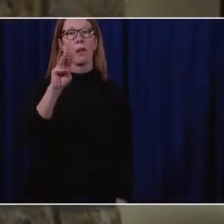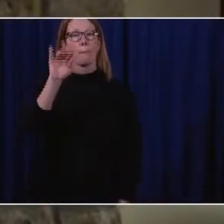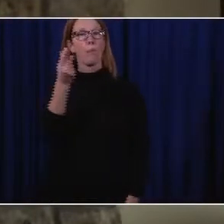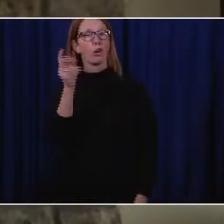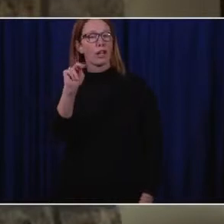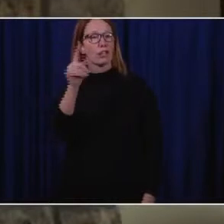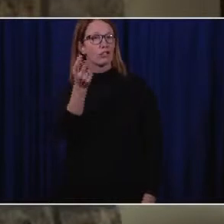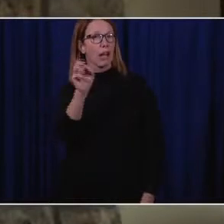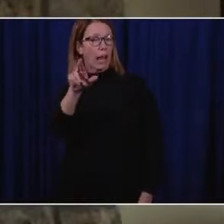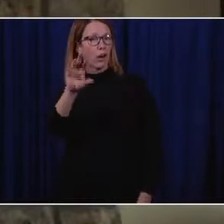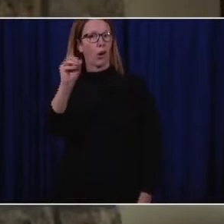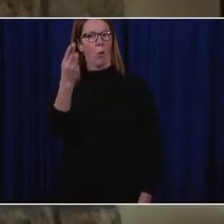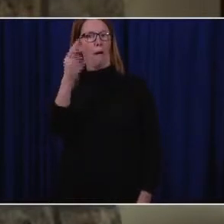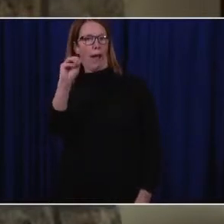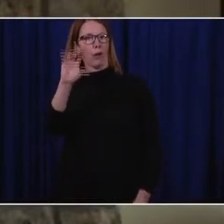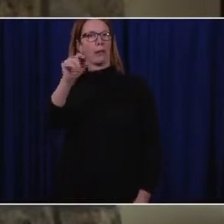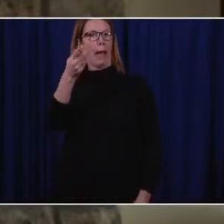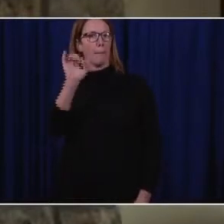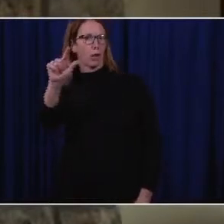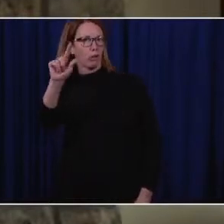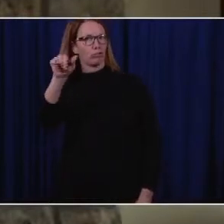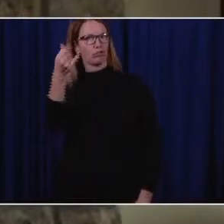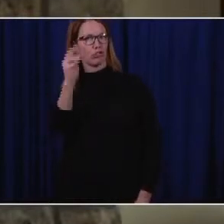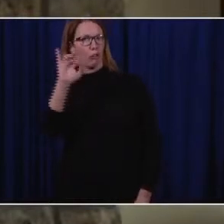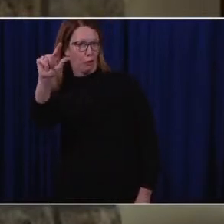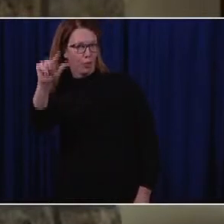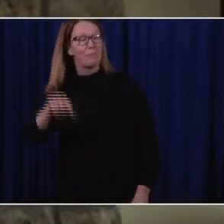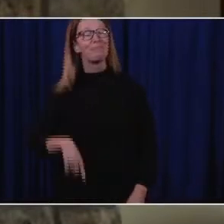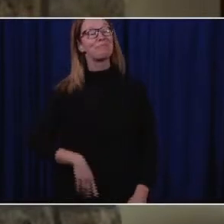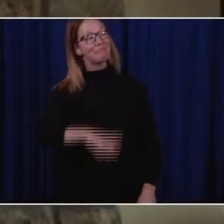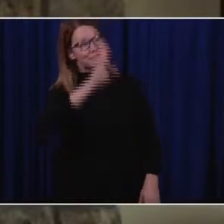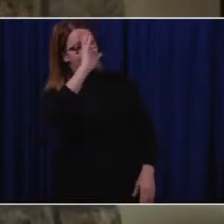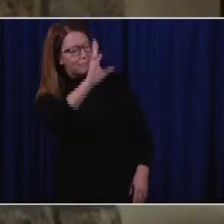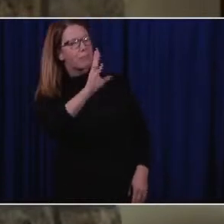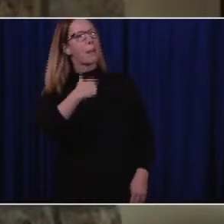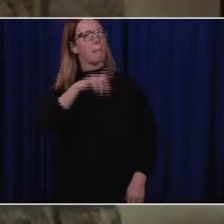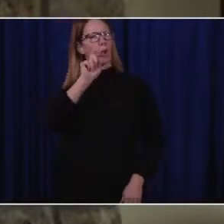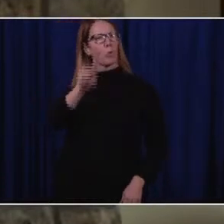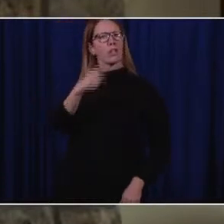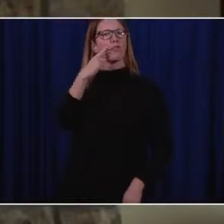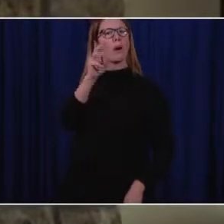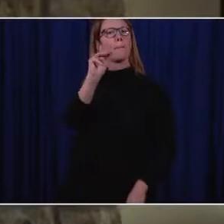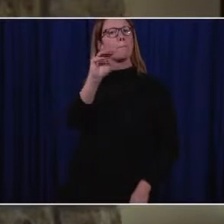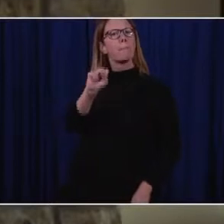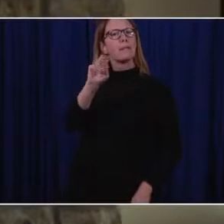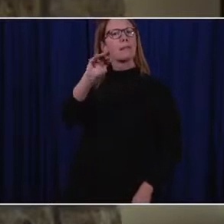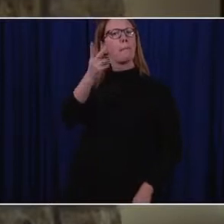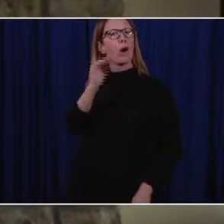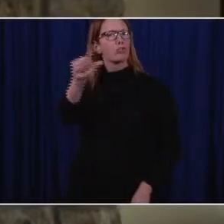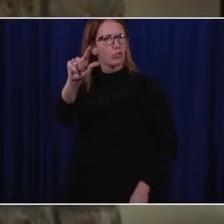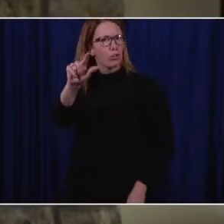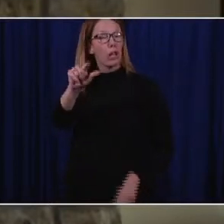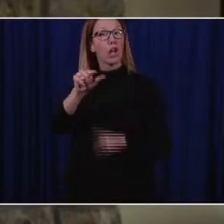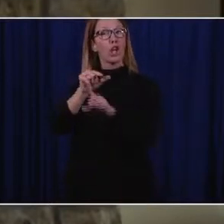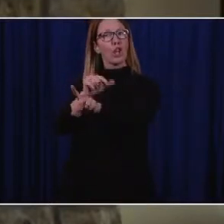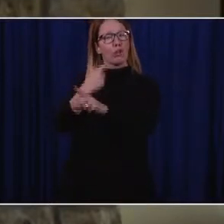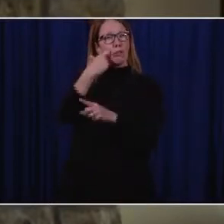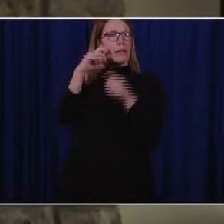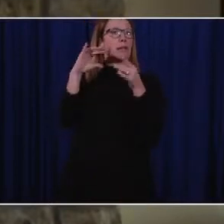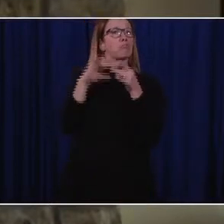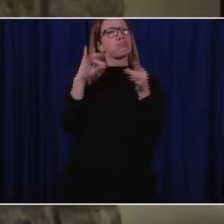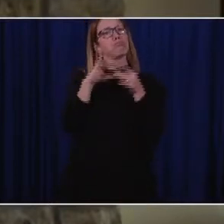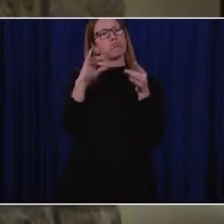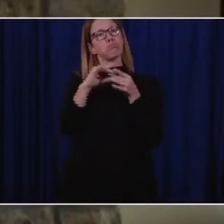Good afternoon, Governor. My question is for Ms. Marshall. Even as you're telling your story,